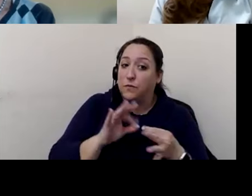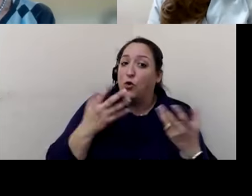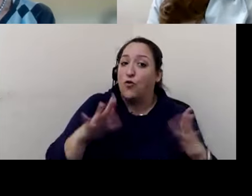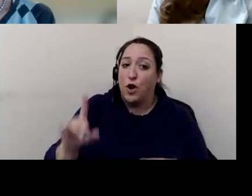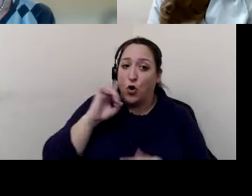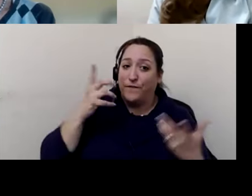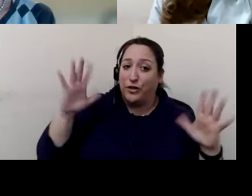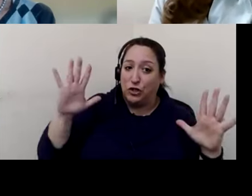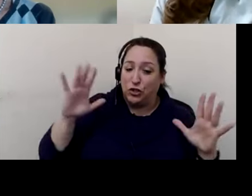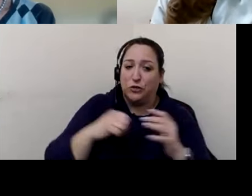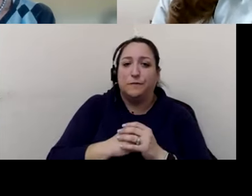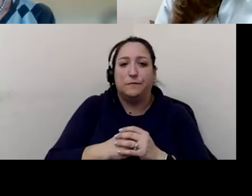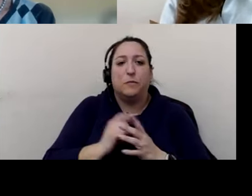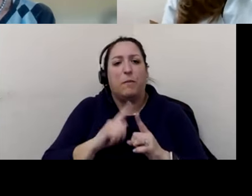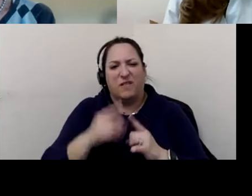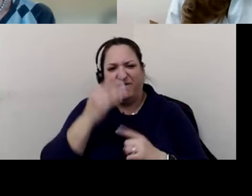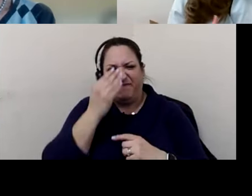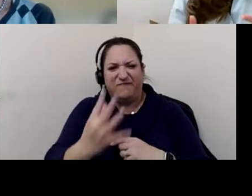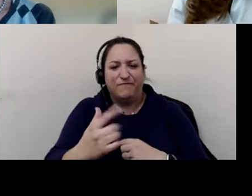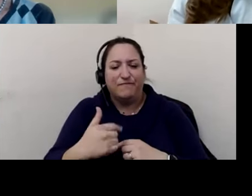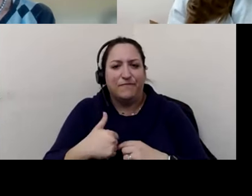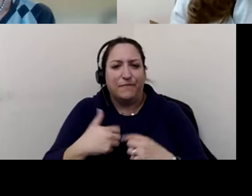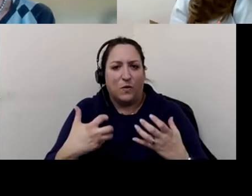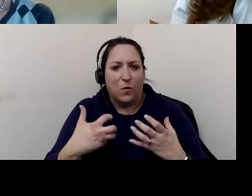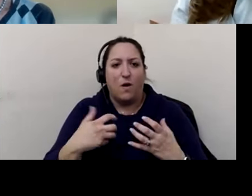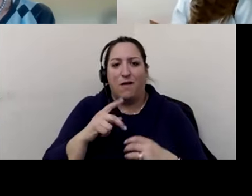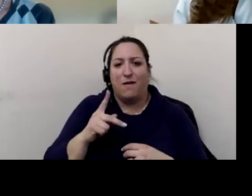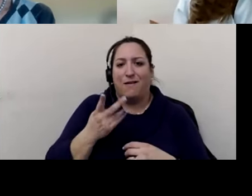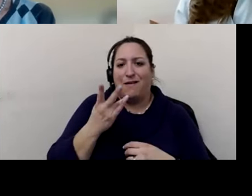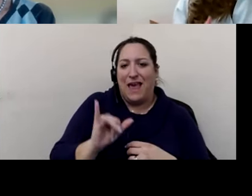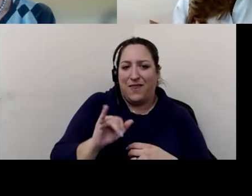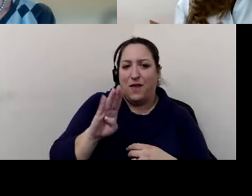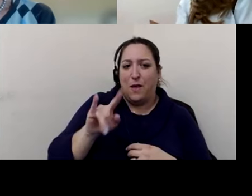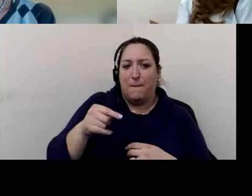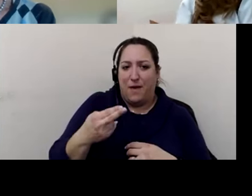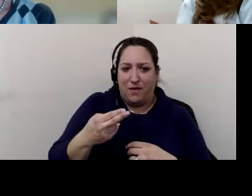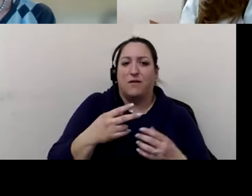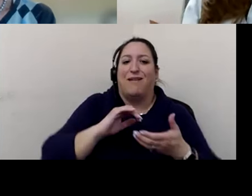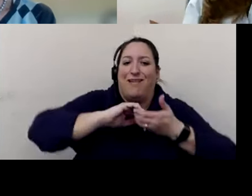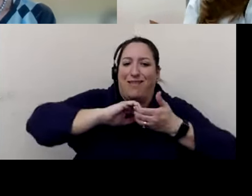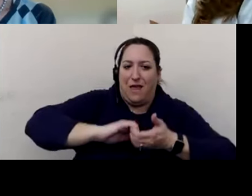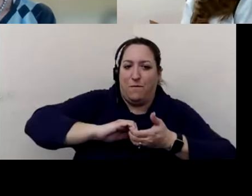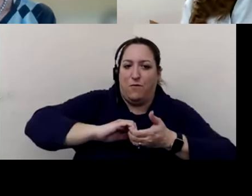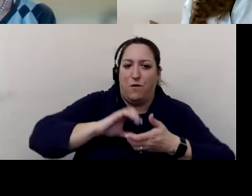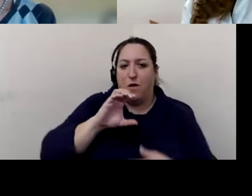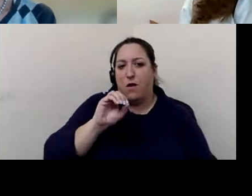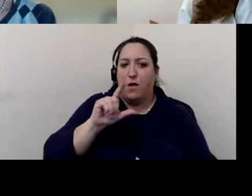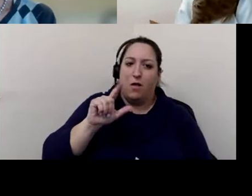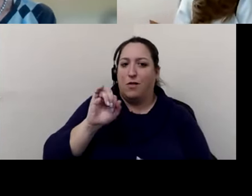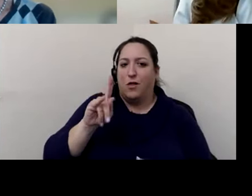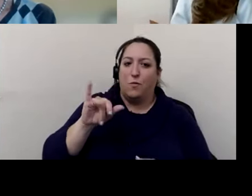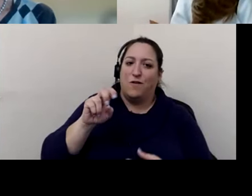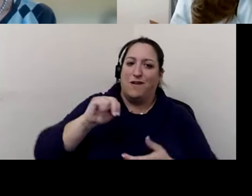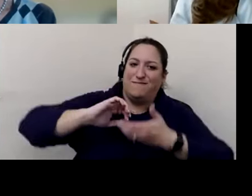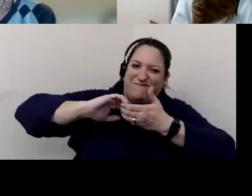heard. But I do want to say that I think, you know, I want to start with what Kathy and Beth also mentioned, which is collaboration. Collaboration has